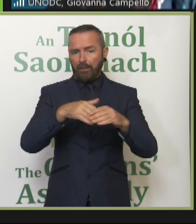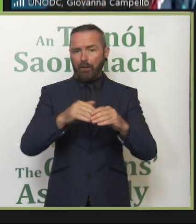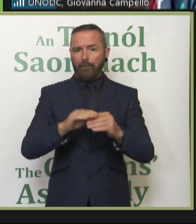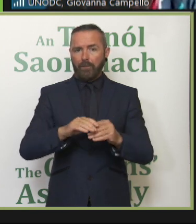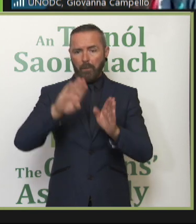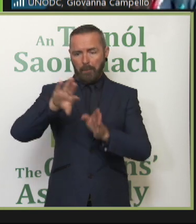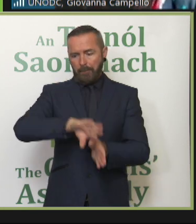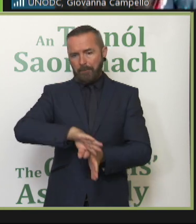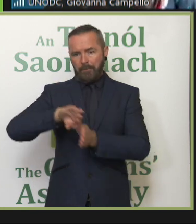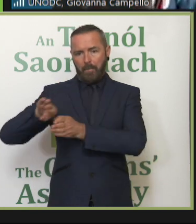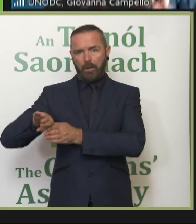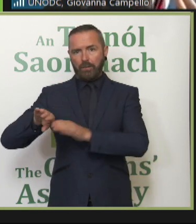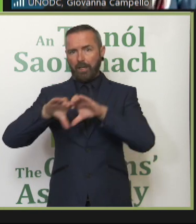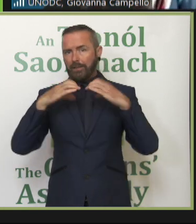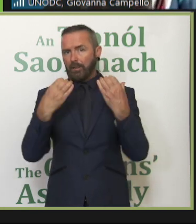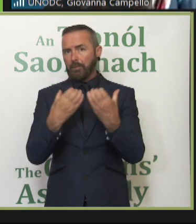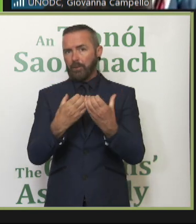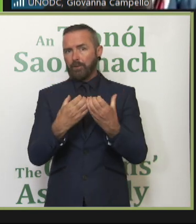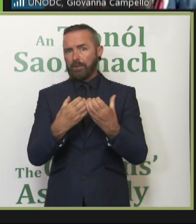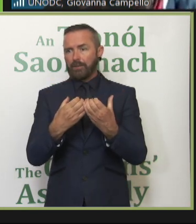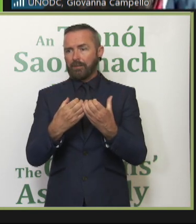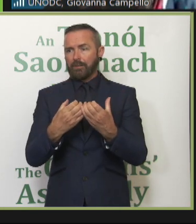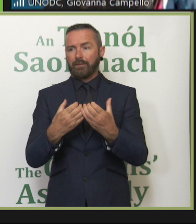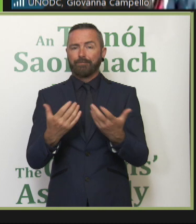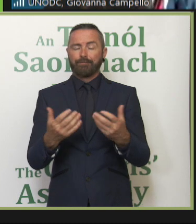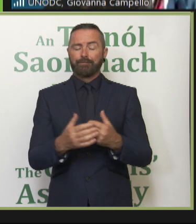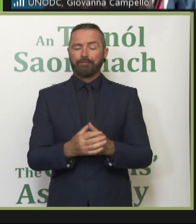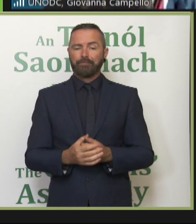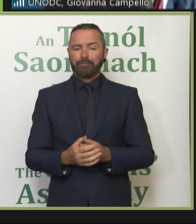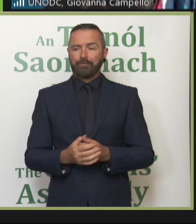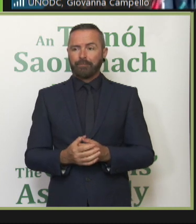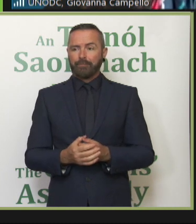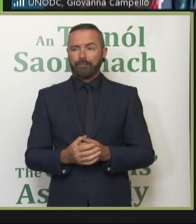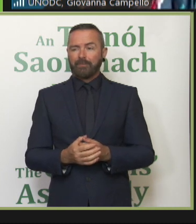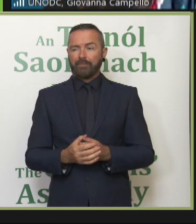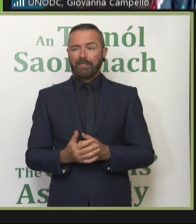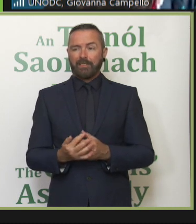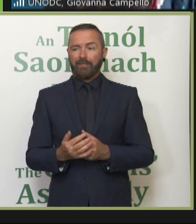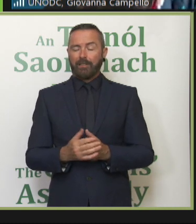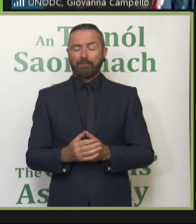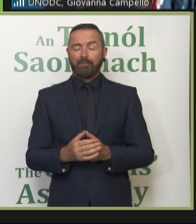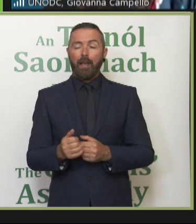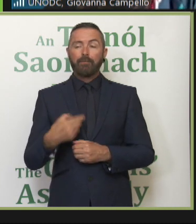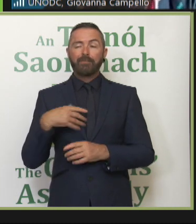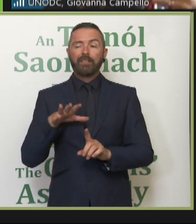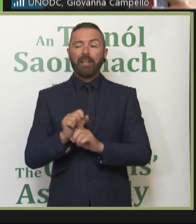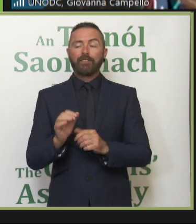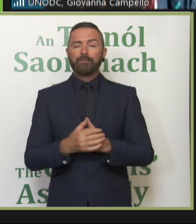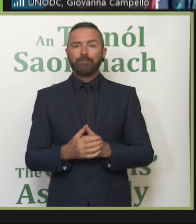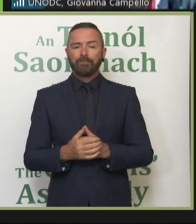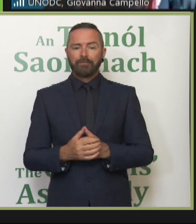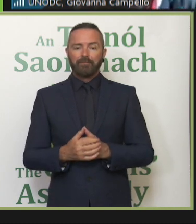marginalized communities, economically marginalized communities. And these are different kinds of data